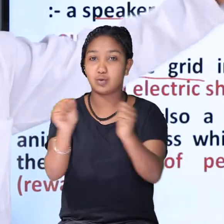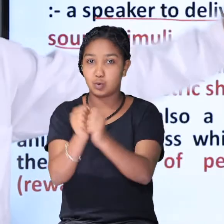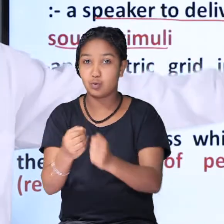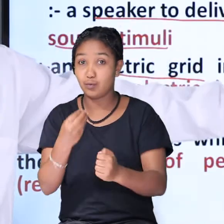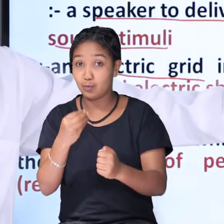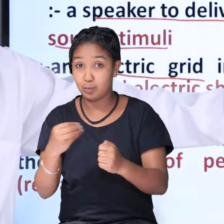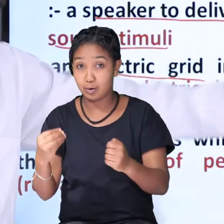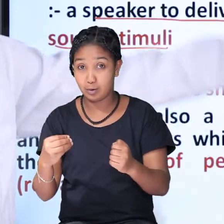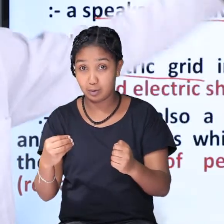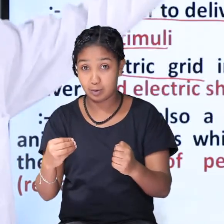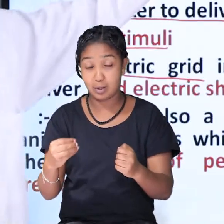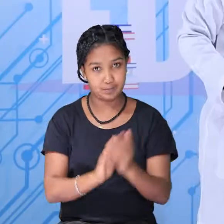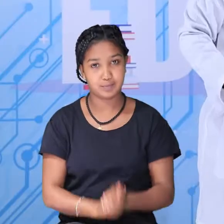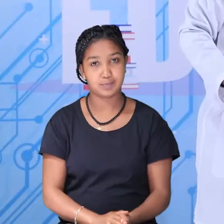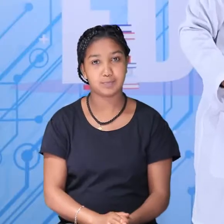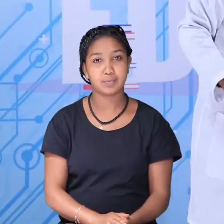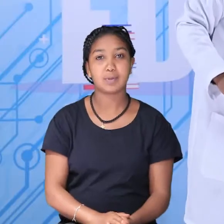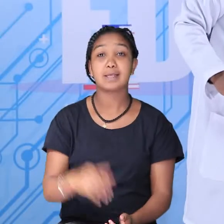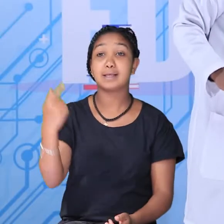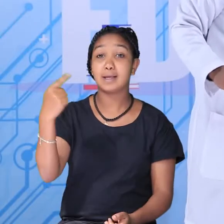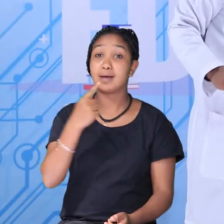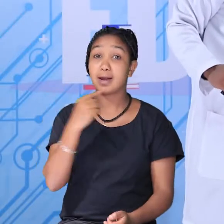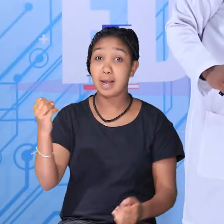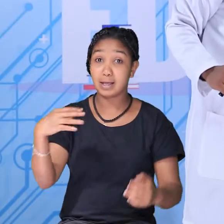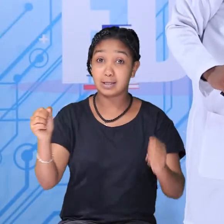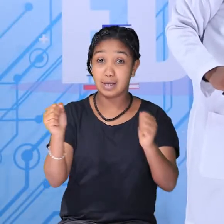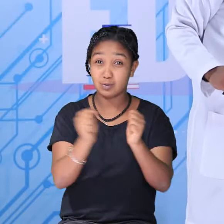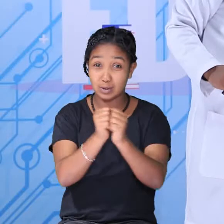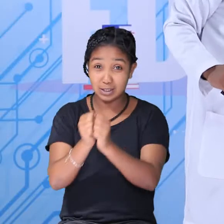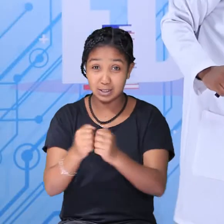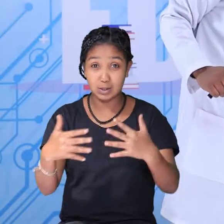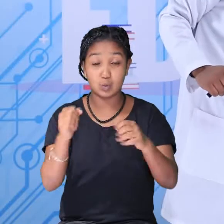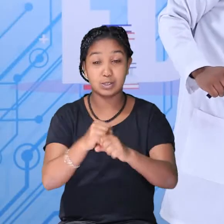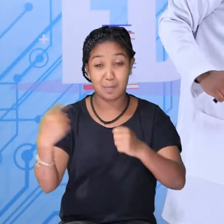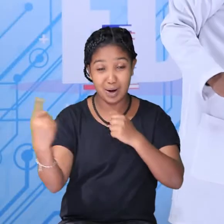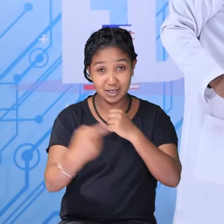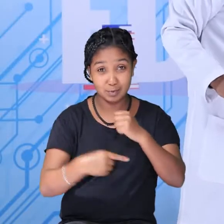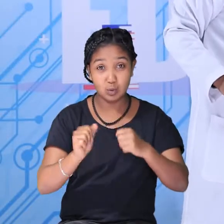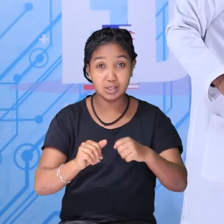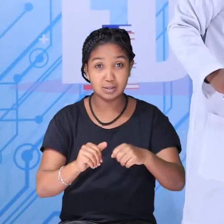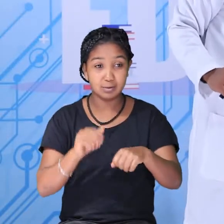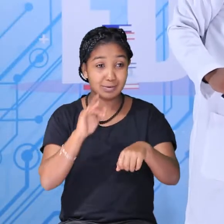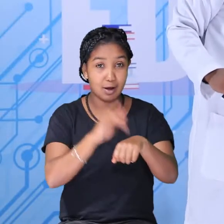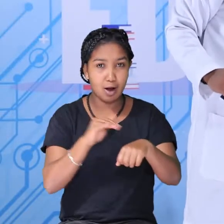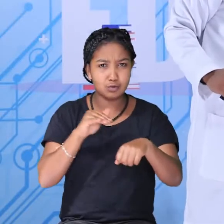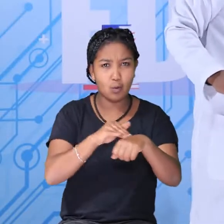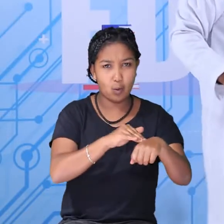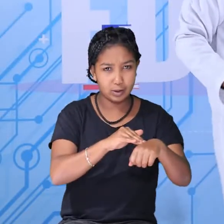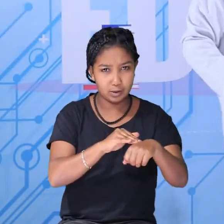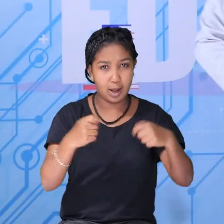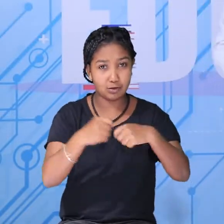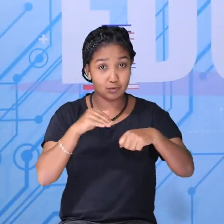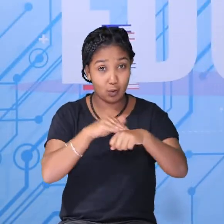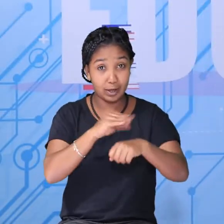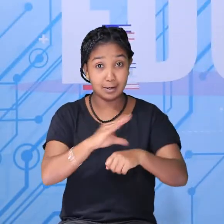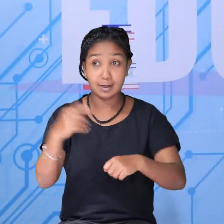with punishments, and the red lights is associated with punishments, which is electric shock,